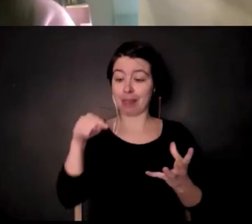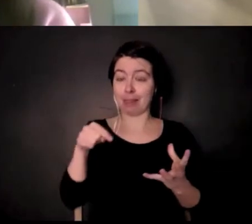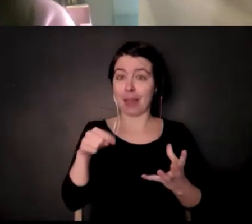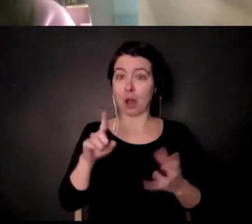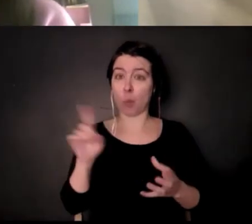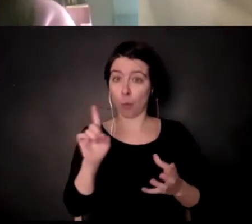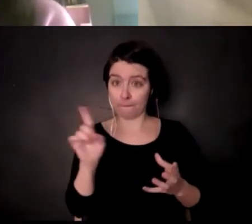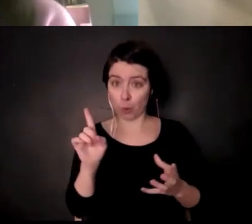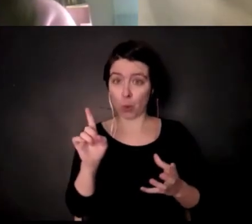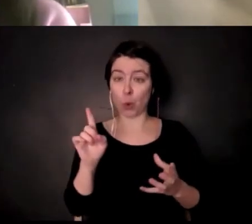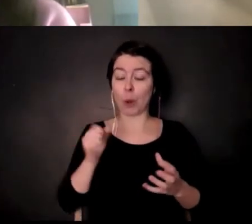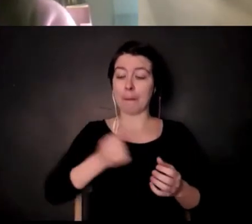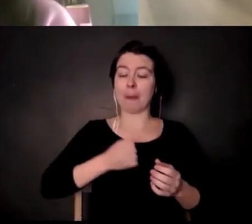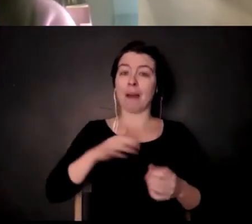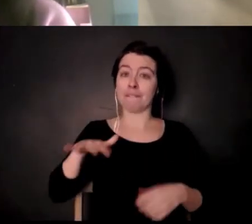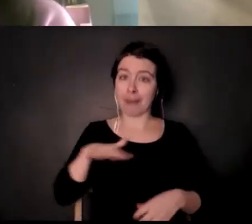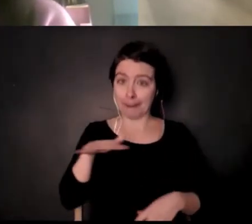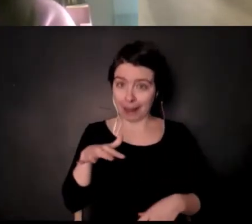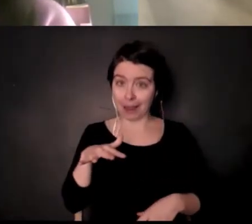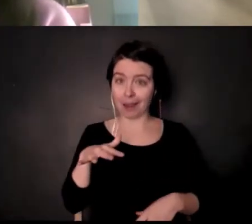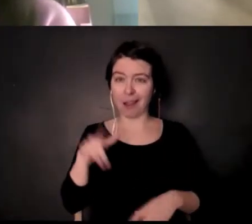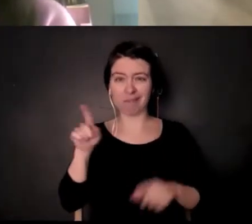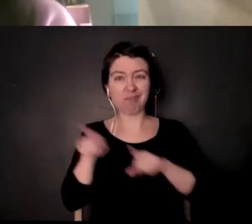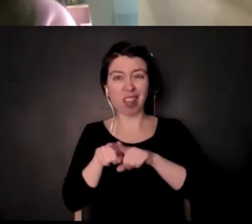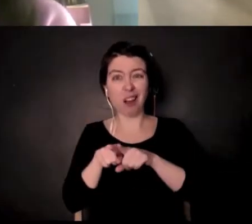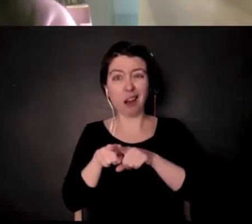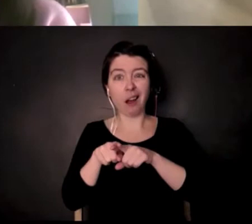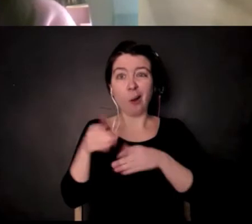death and naming grief, and I think I started to gain